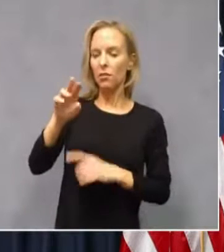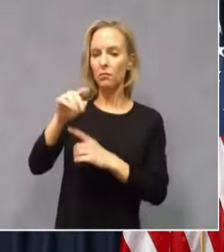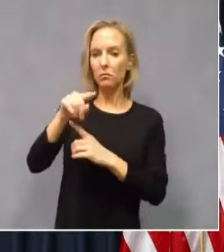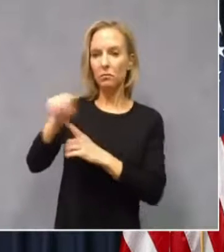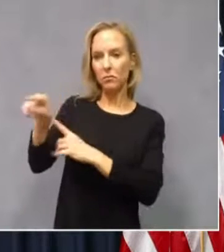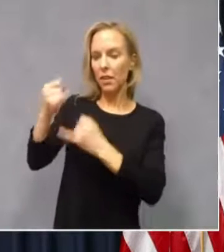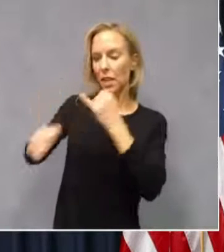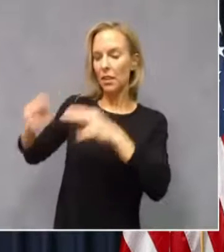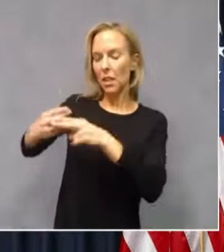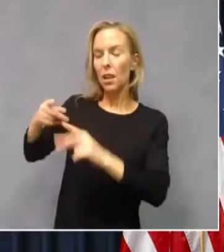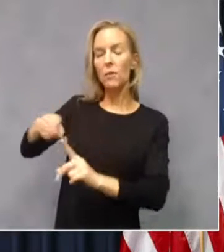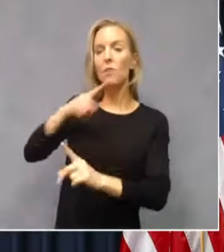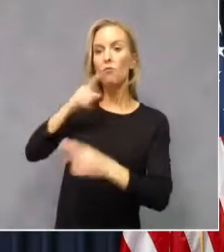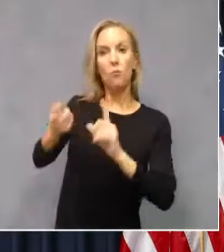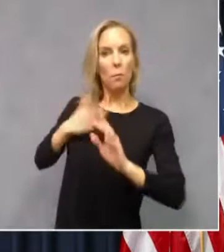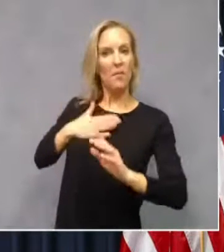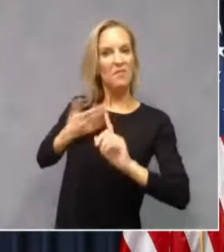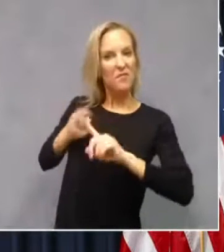going to be nominated for